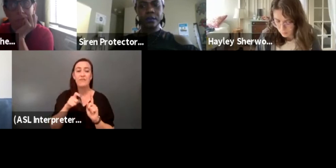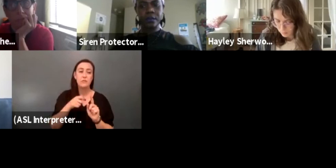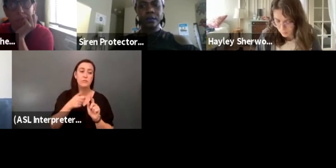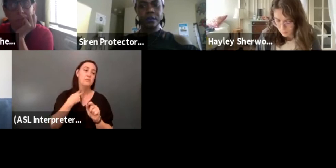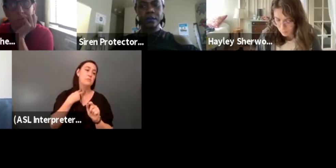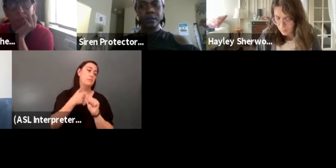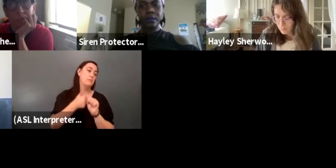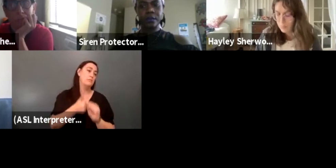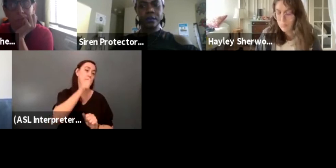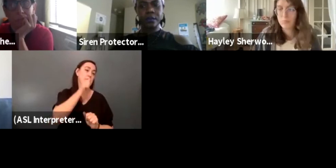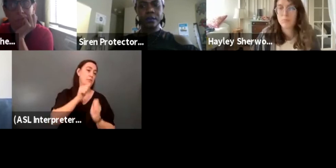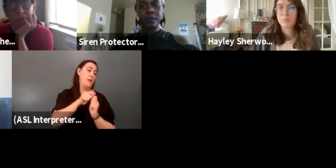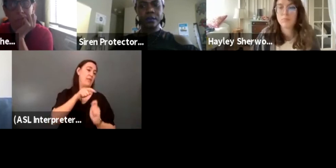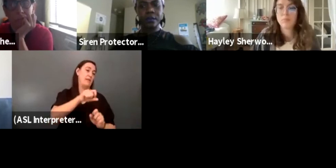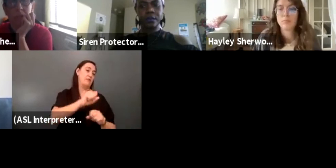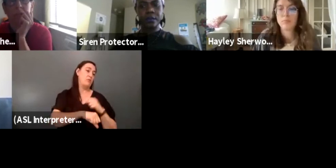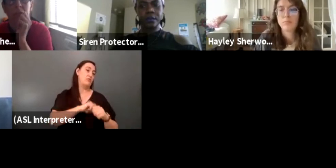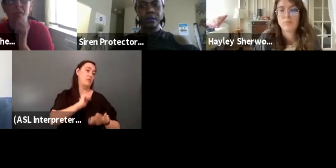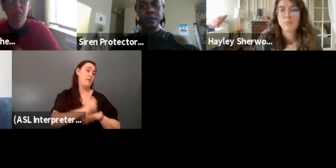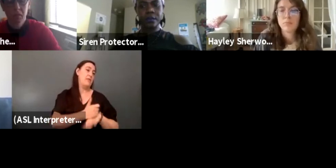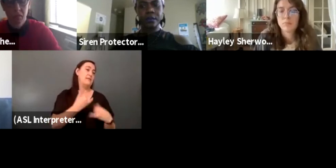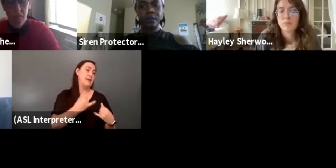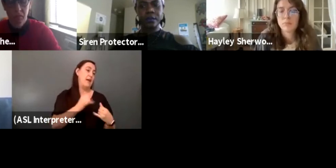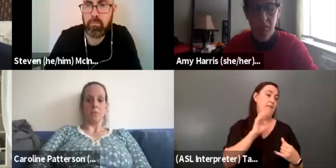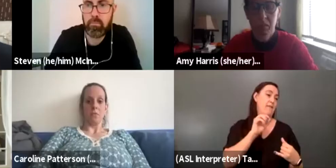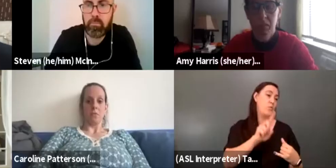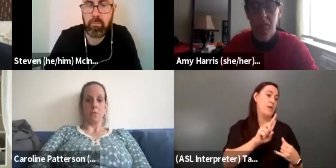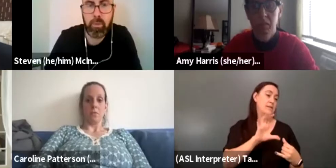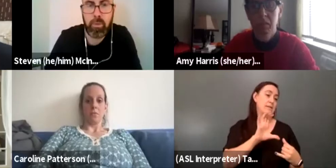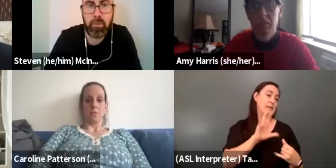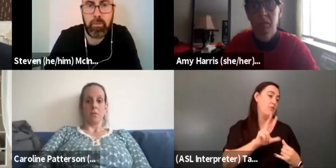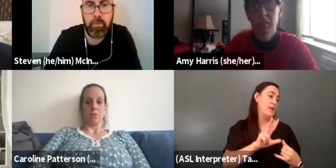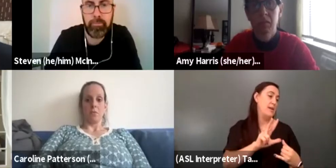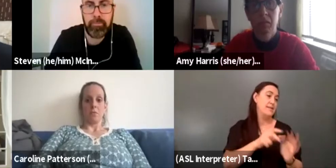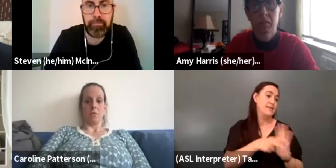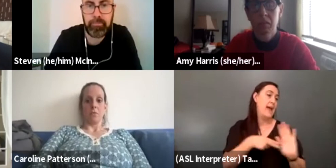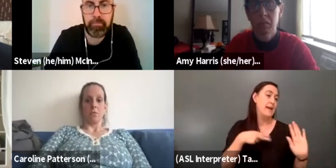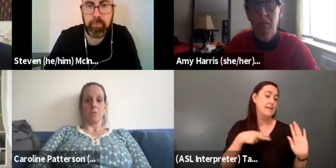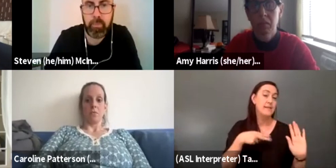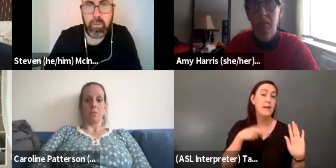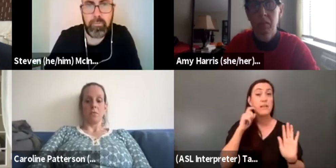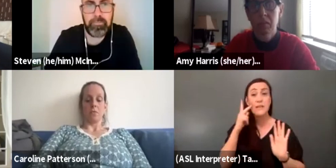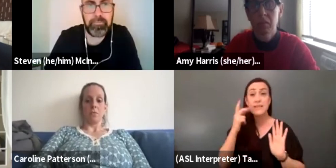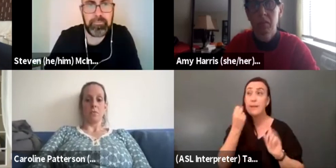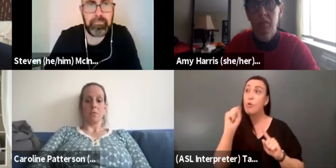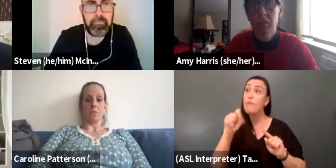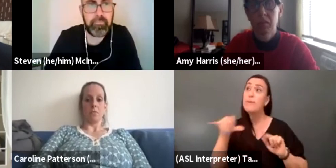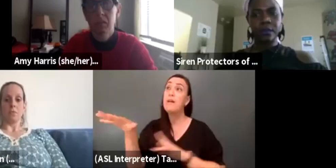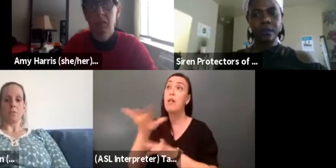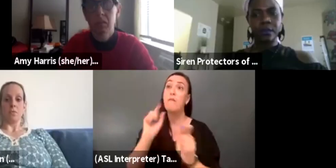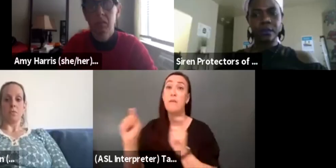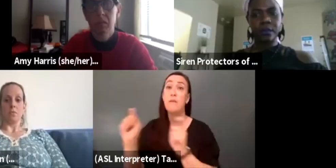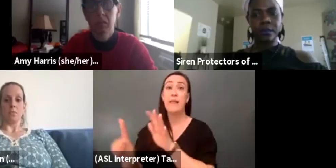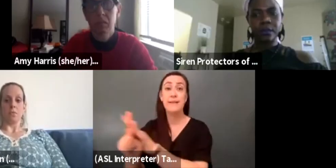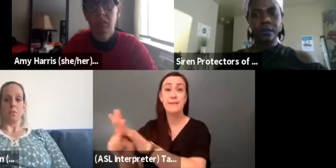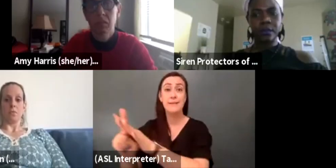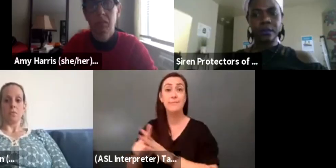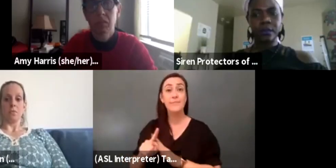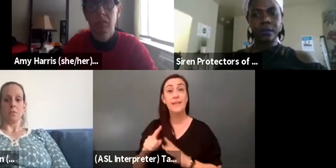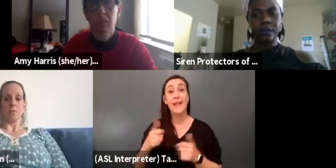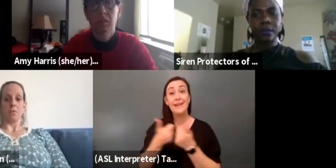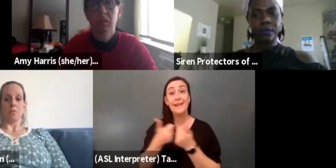that structure that's kind of in place now around the 501c status, because we see movements all over the place. Look, like